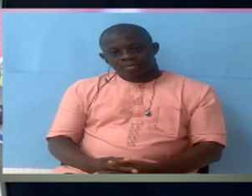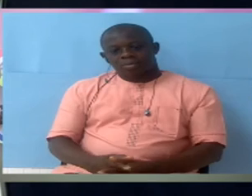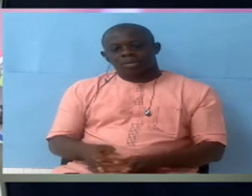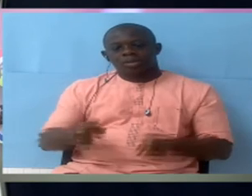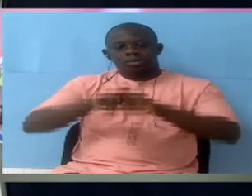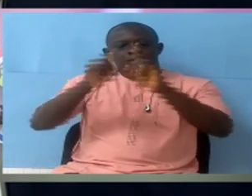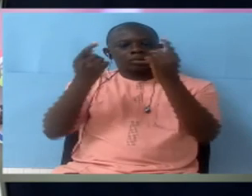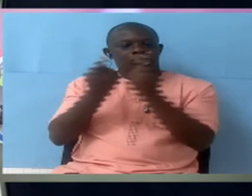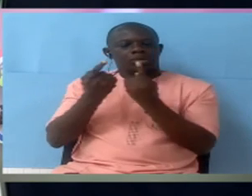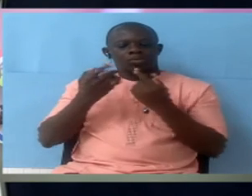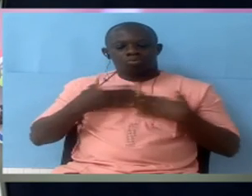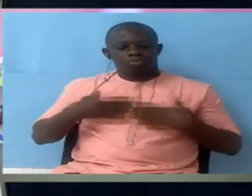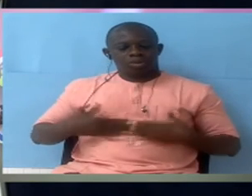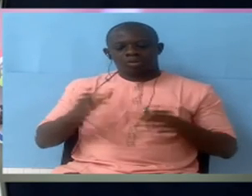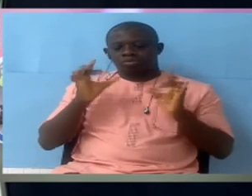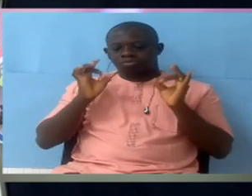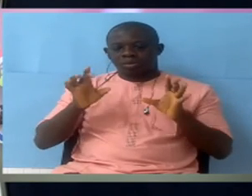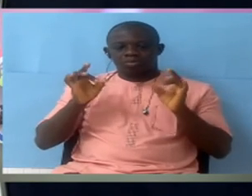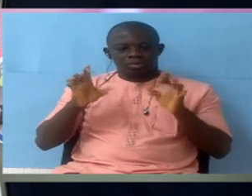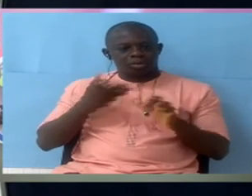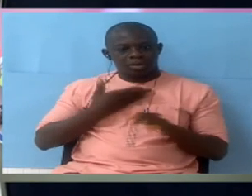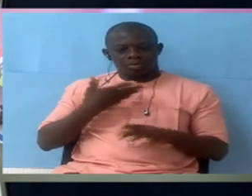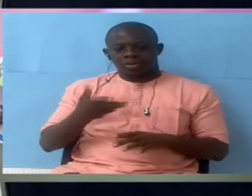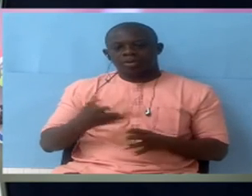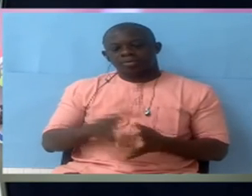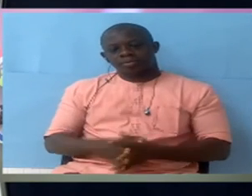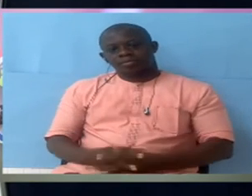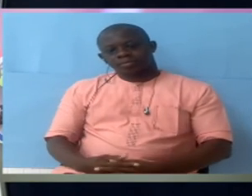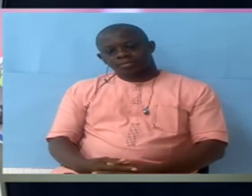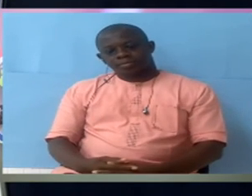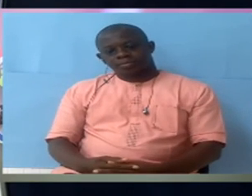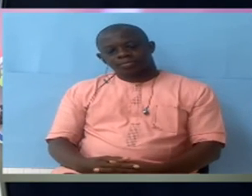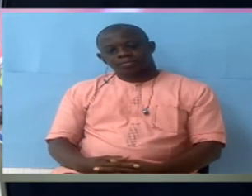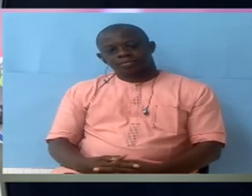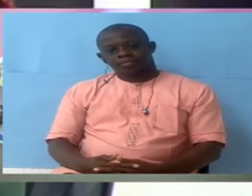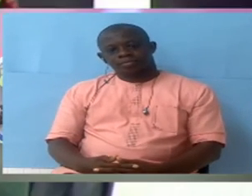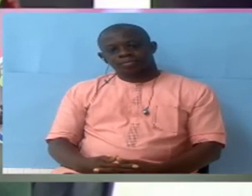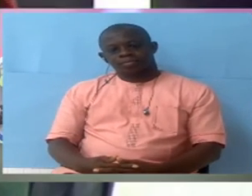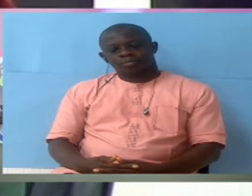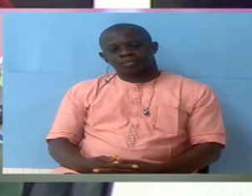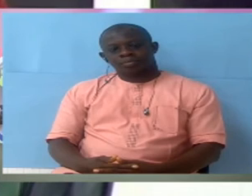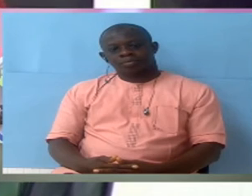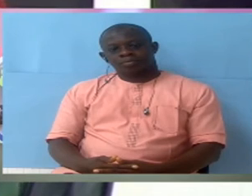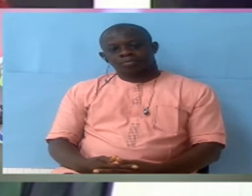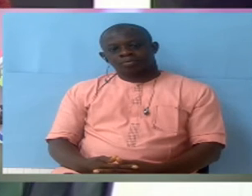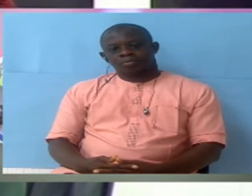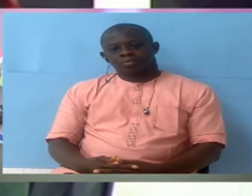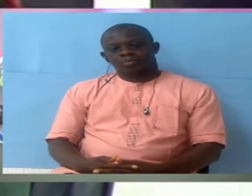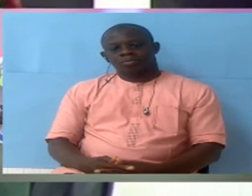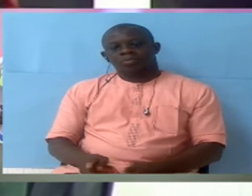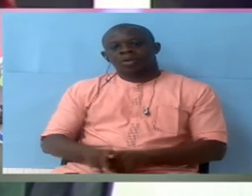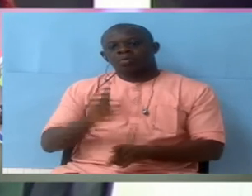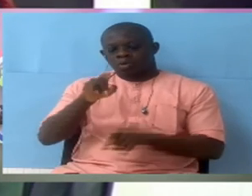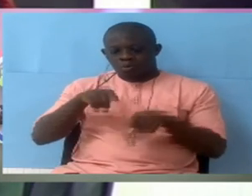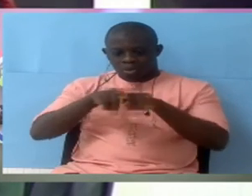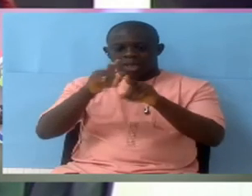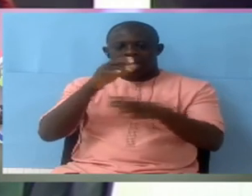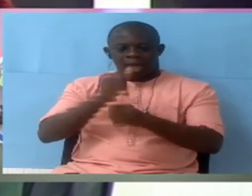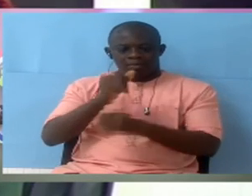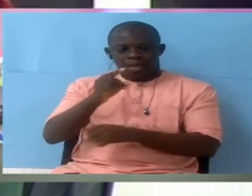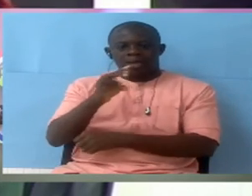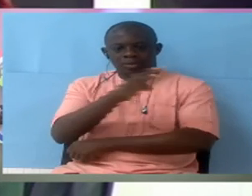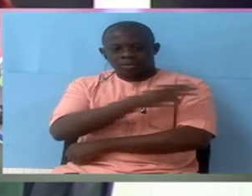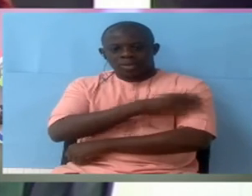General body pain. Suma yaram bi yep don metti. But with the help of that sergeant. Waye